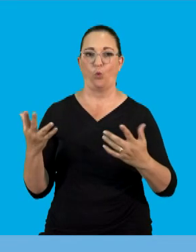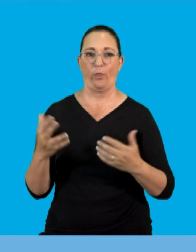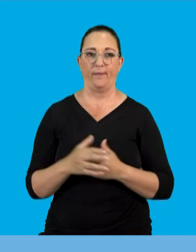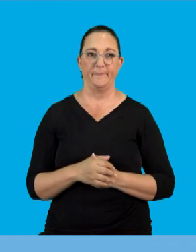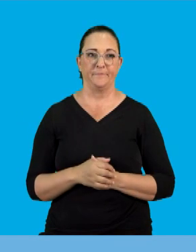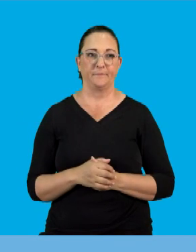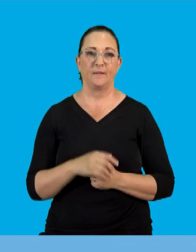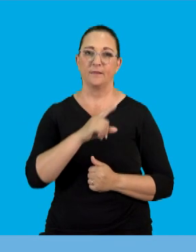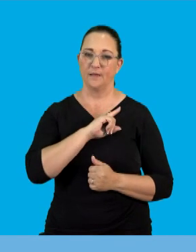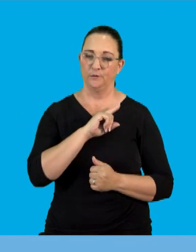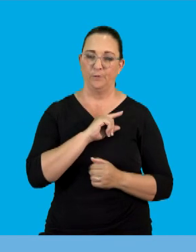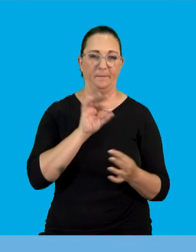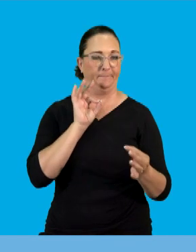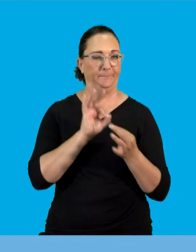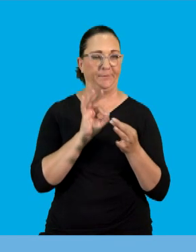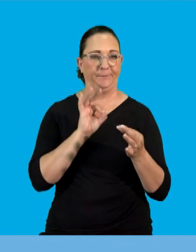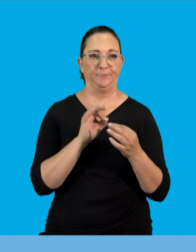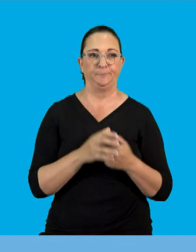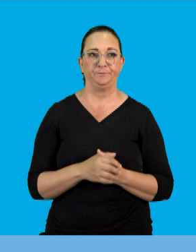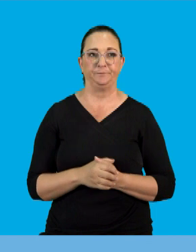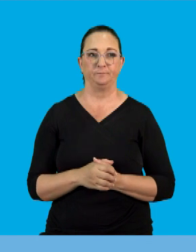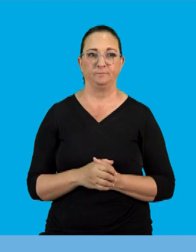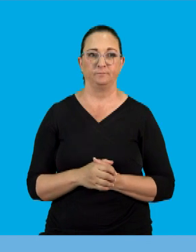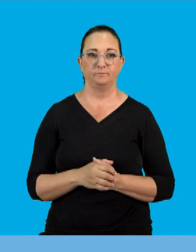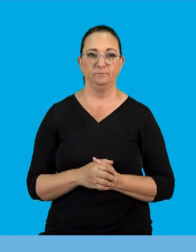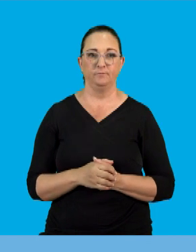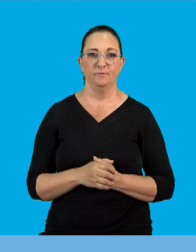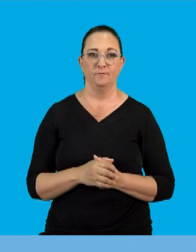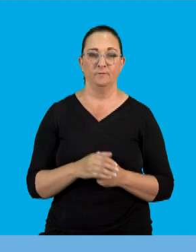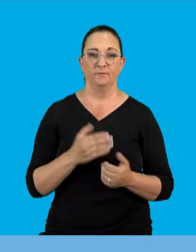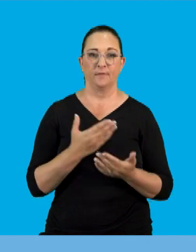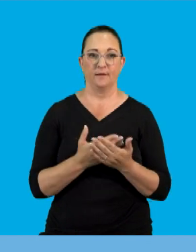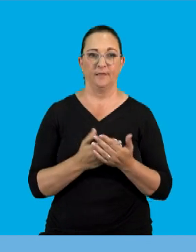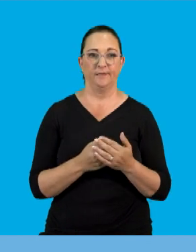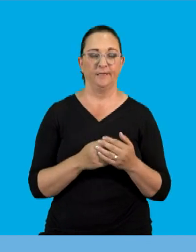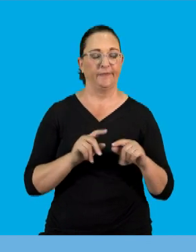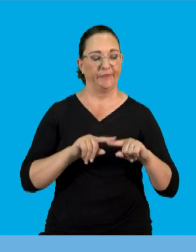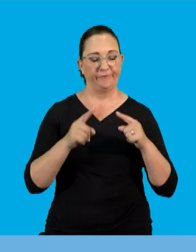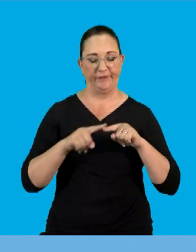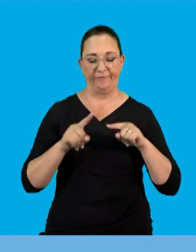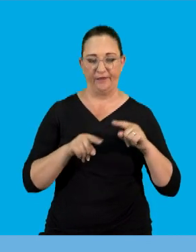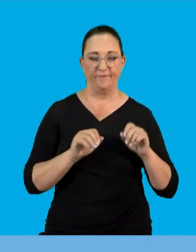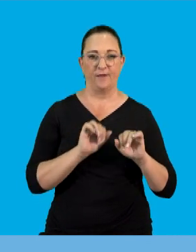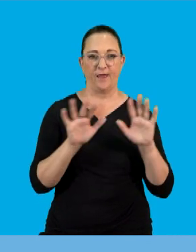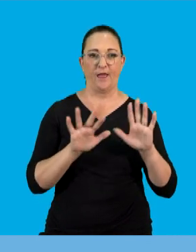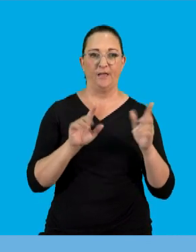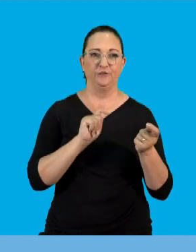how accurate the universal indicator is. So universal indicator can change into a range of